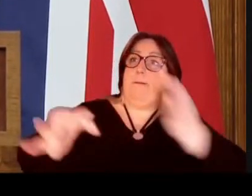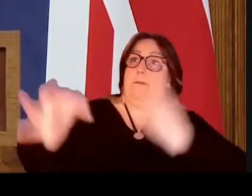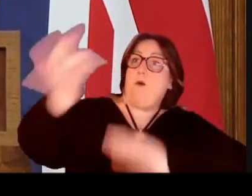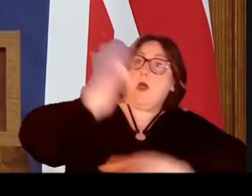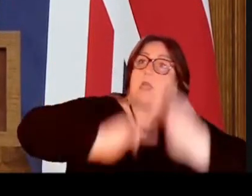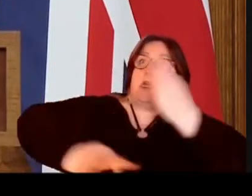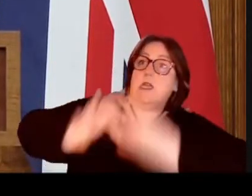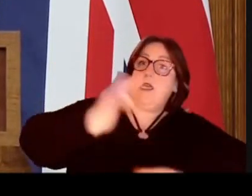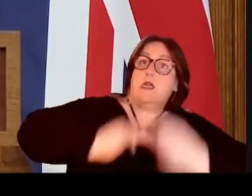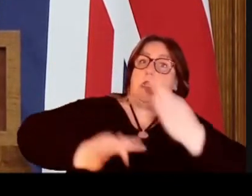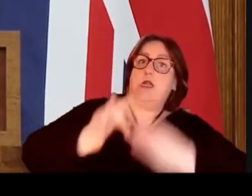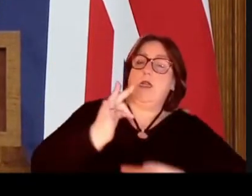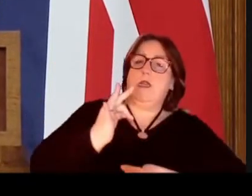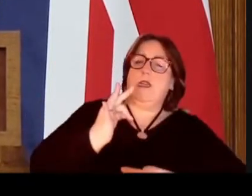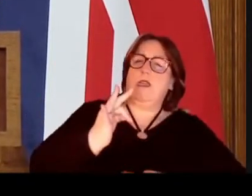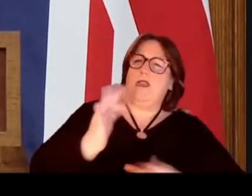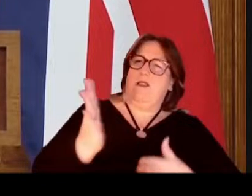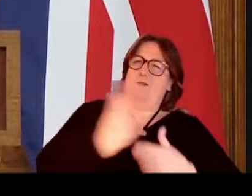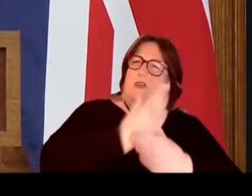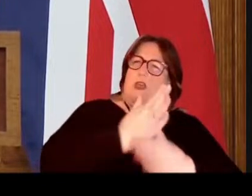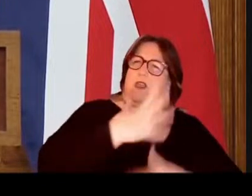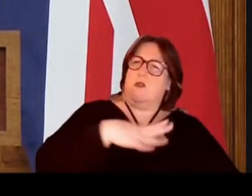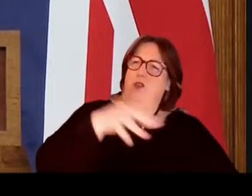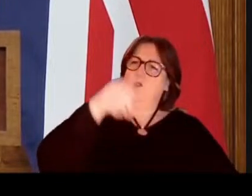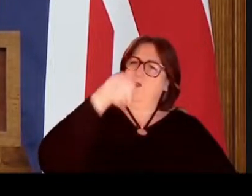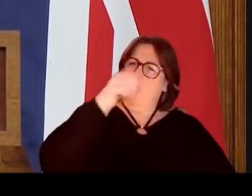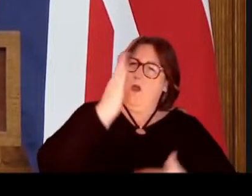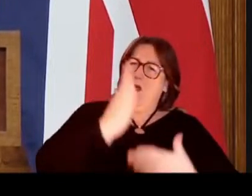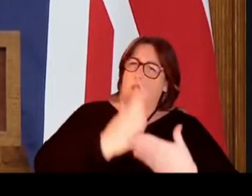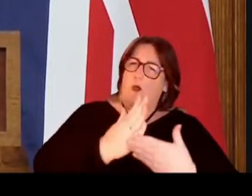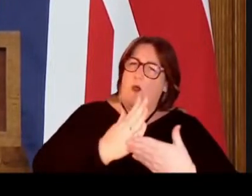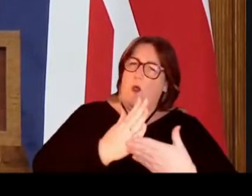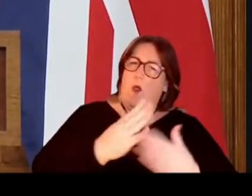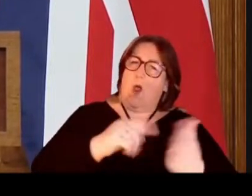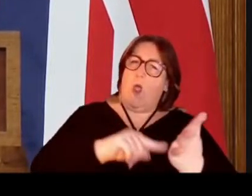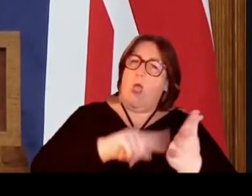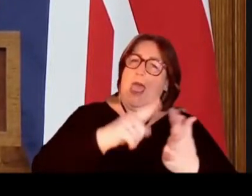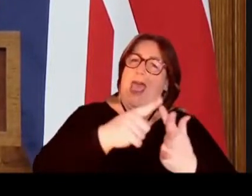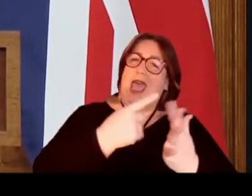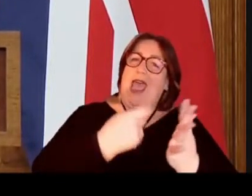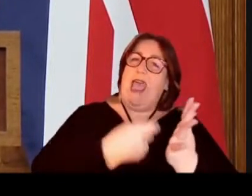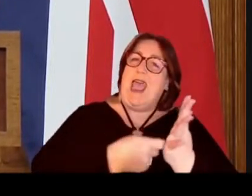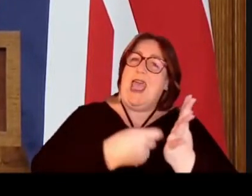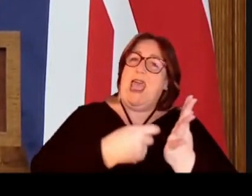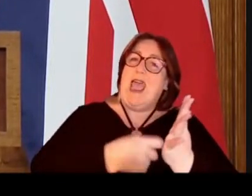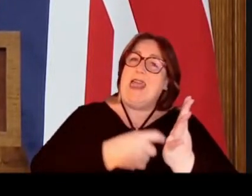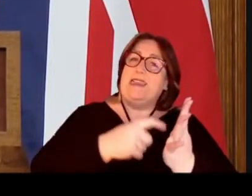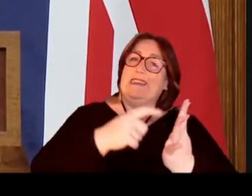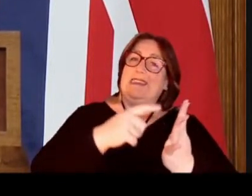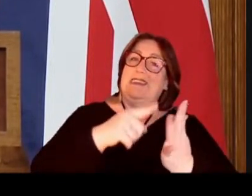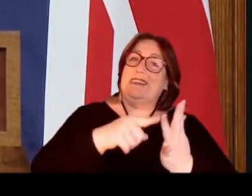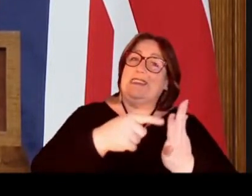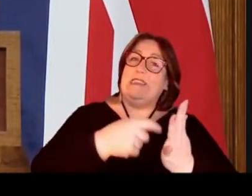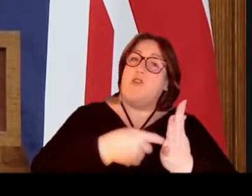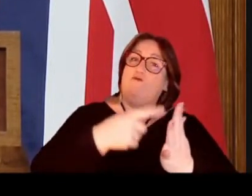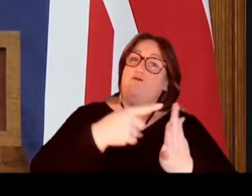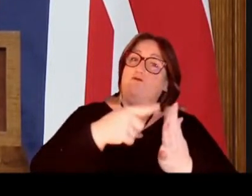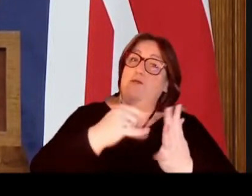a terrorist attack. The blunt truth here is that this case is a